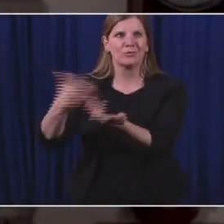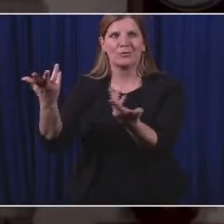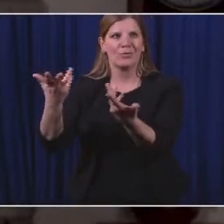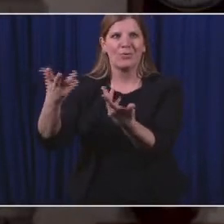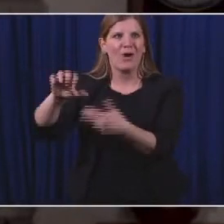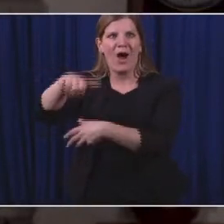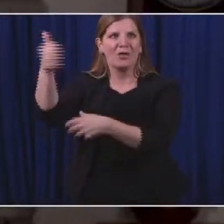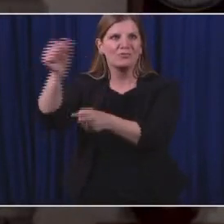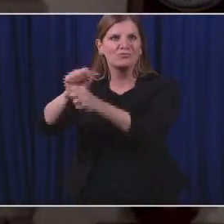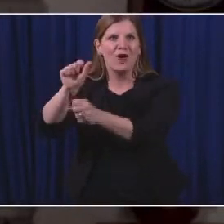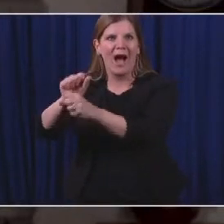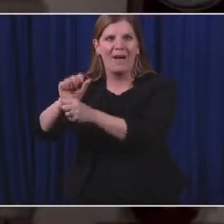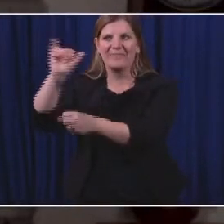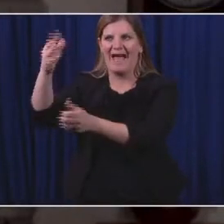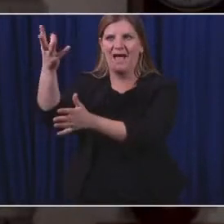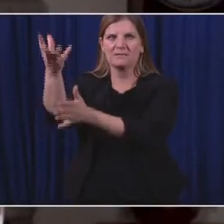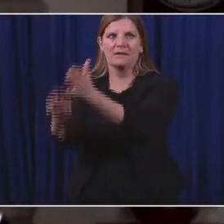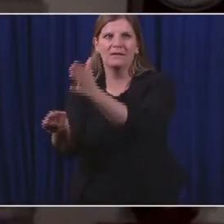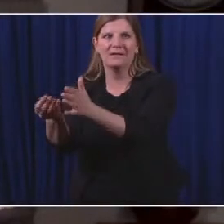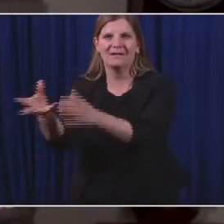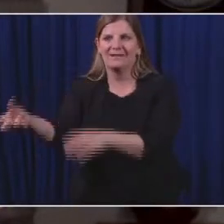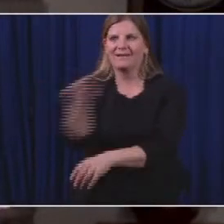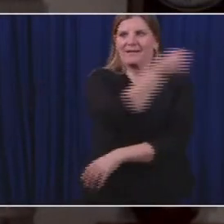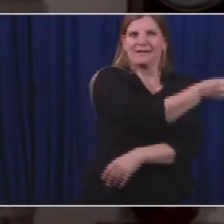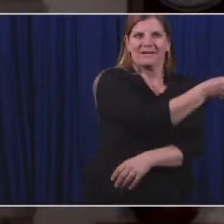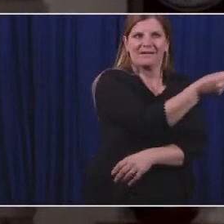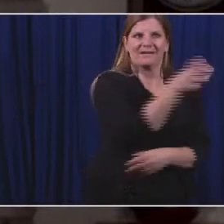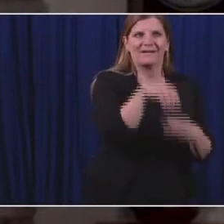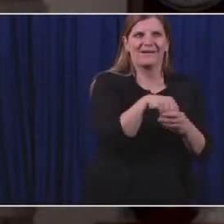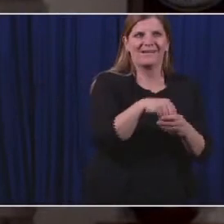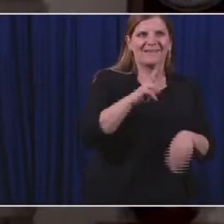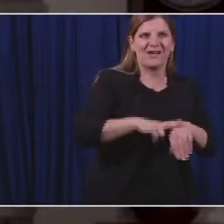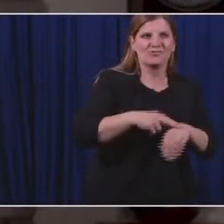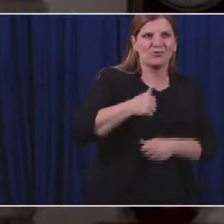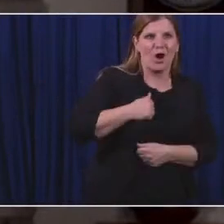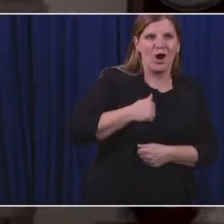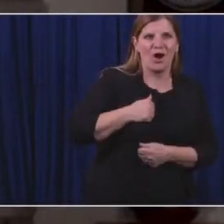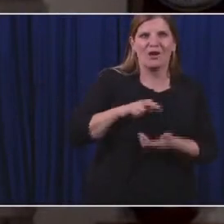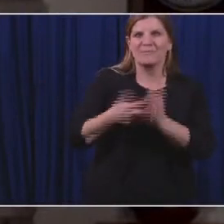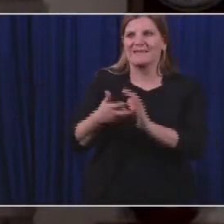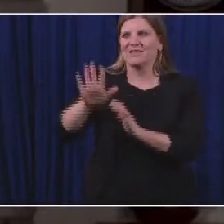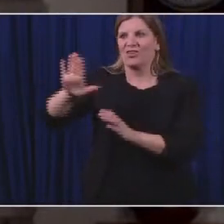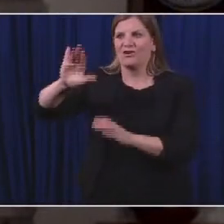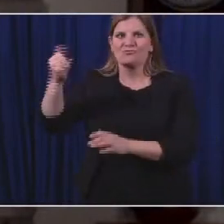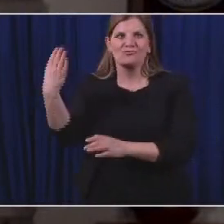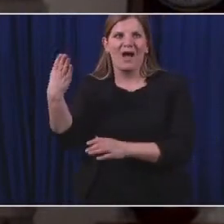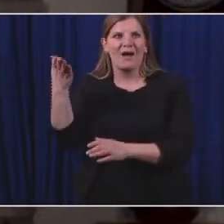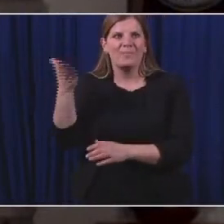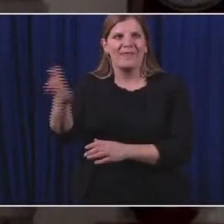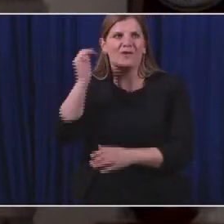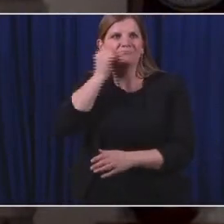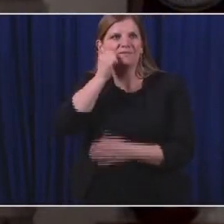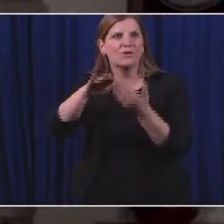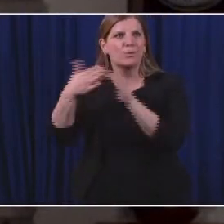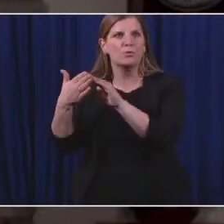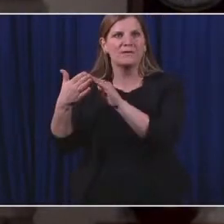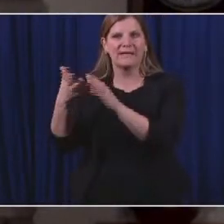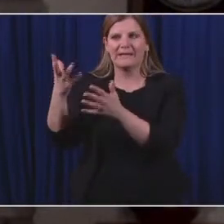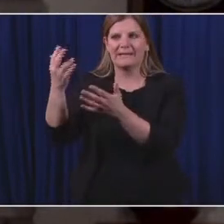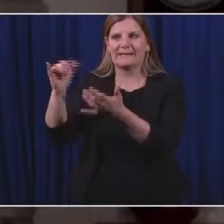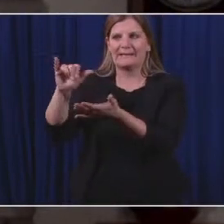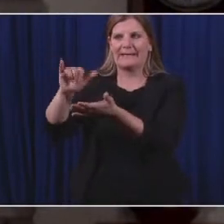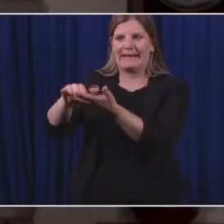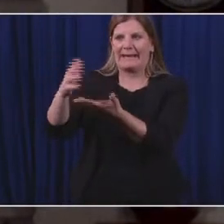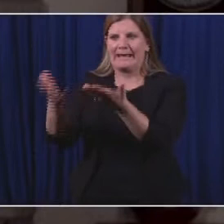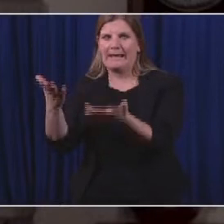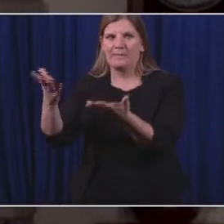day job. And so when you pull them out from there, you're pulling a health worker many times out of a situation where they're needed